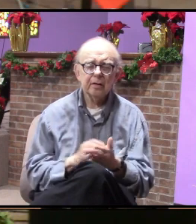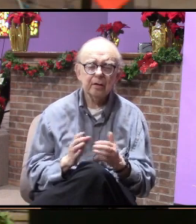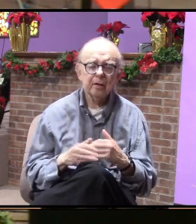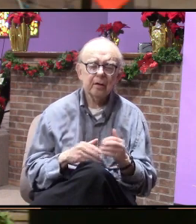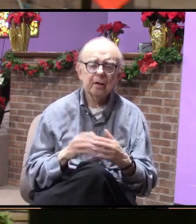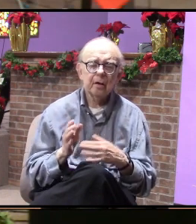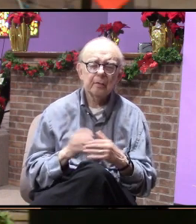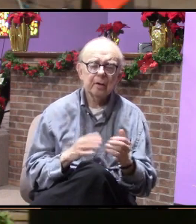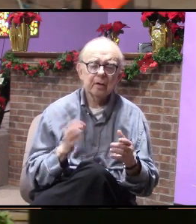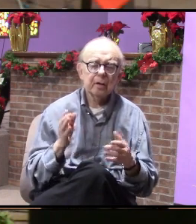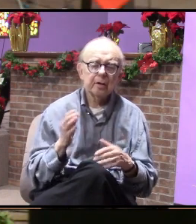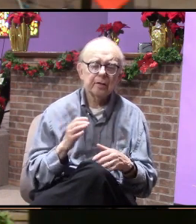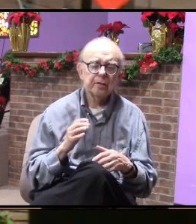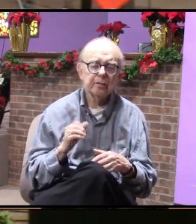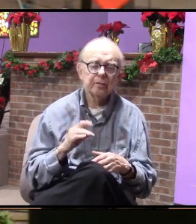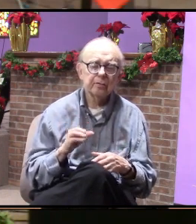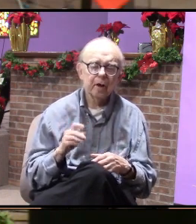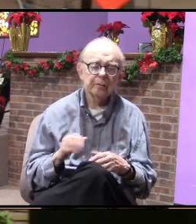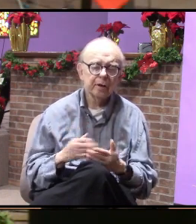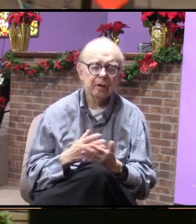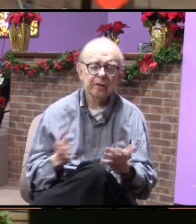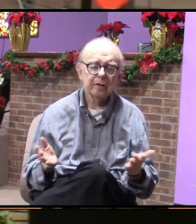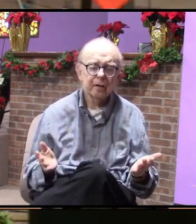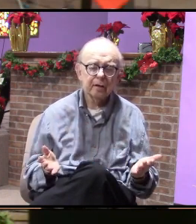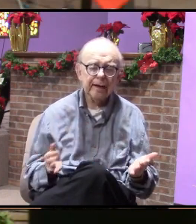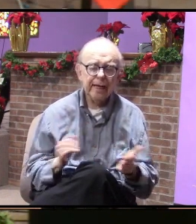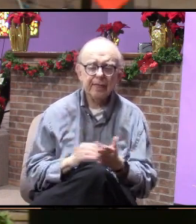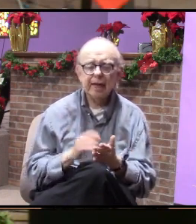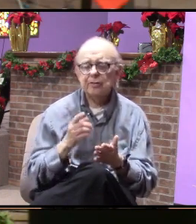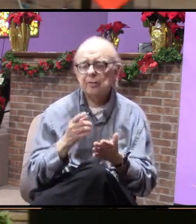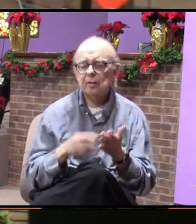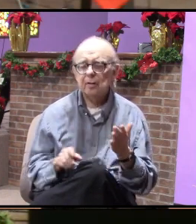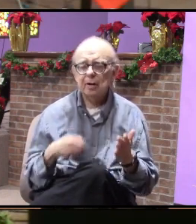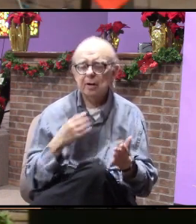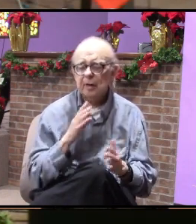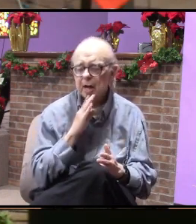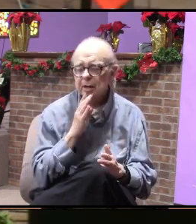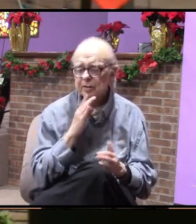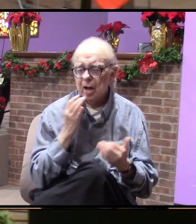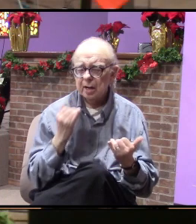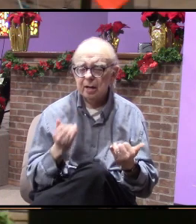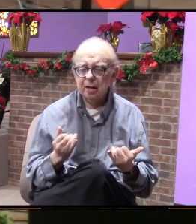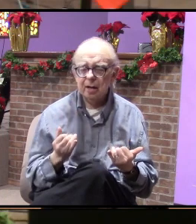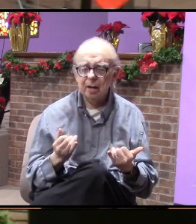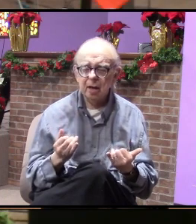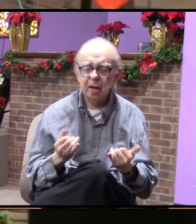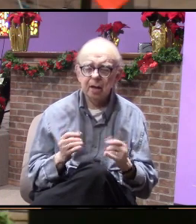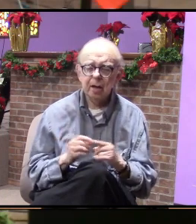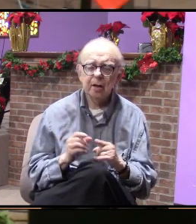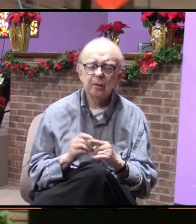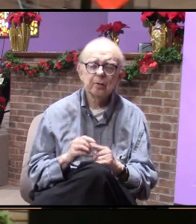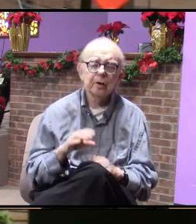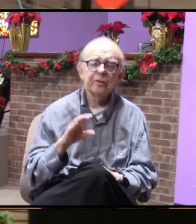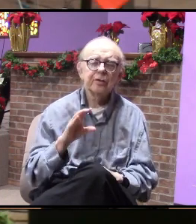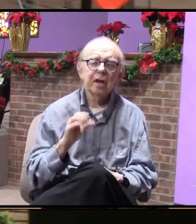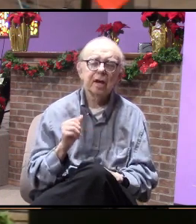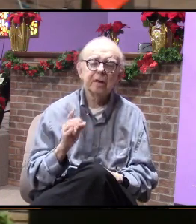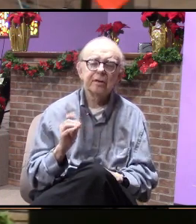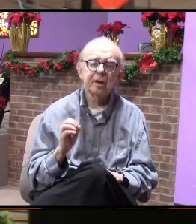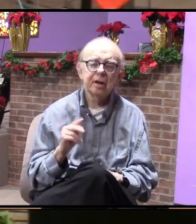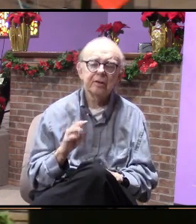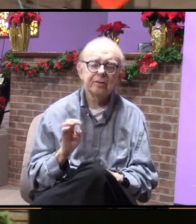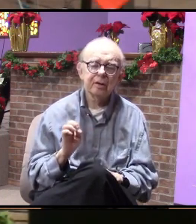in the drama and everything else. And that's what we're talking about in the word cadence.